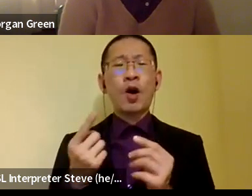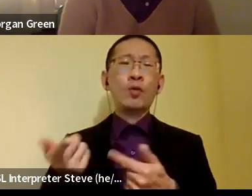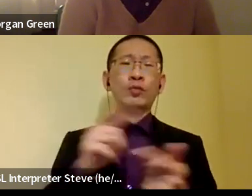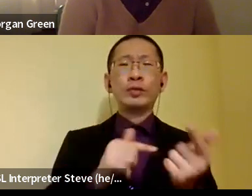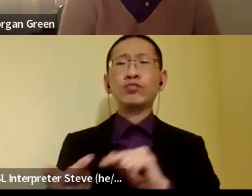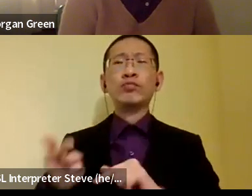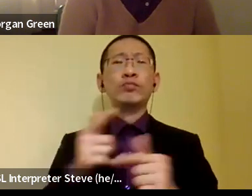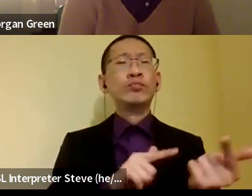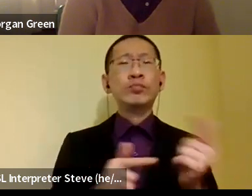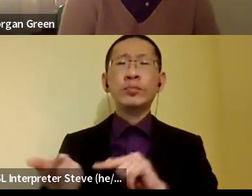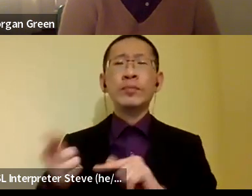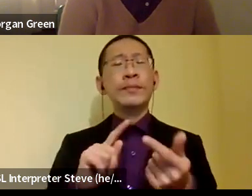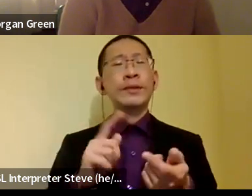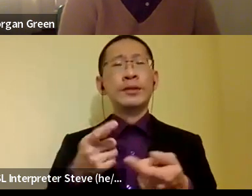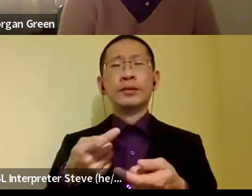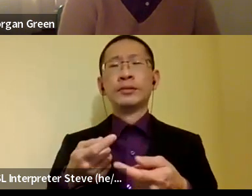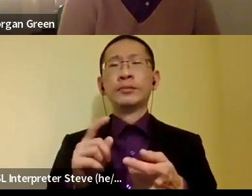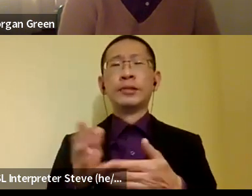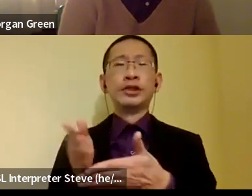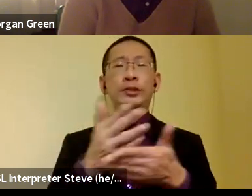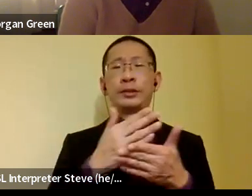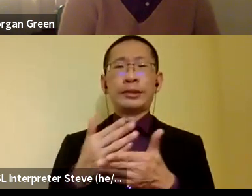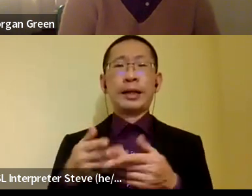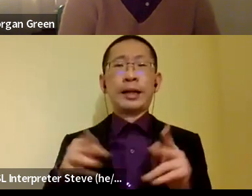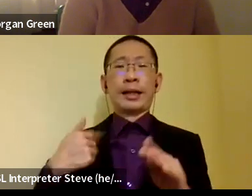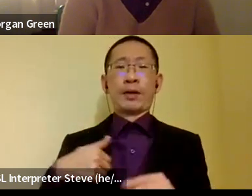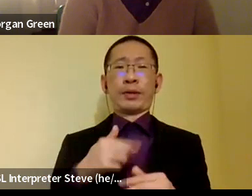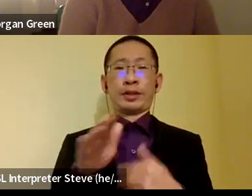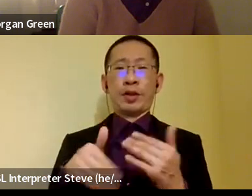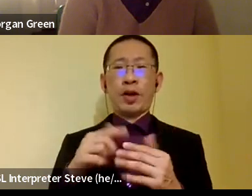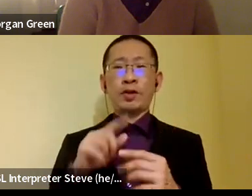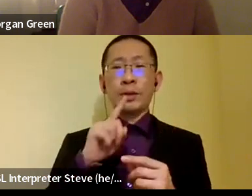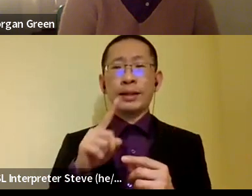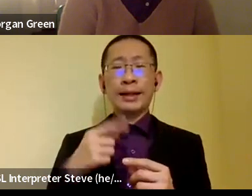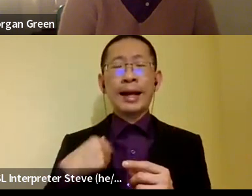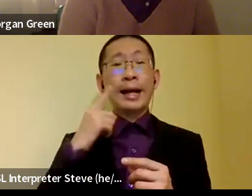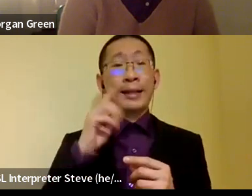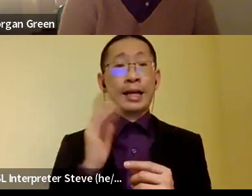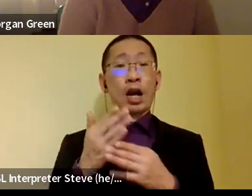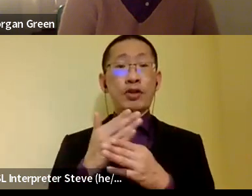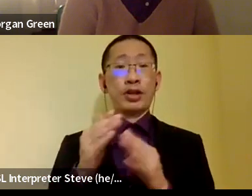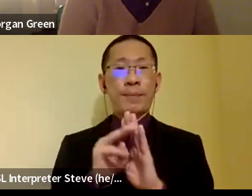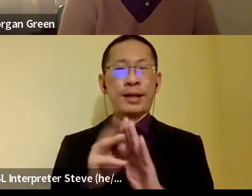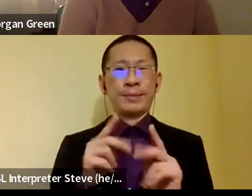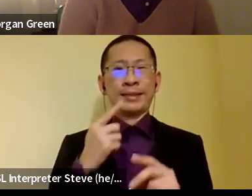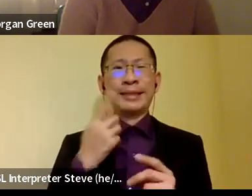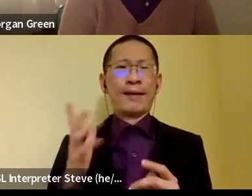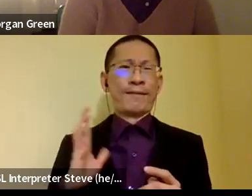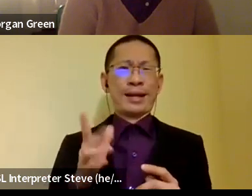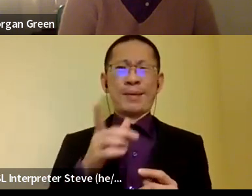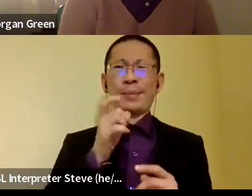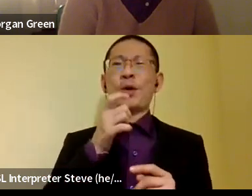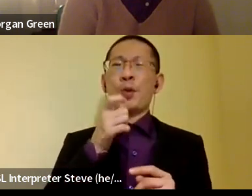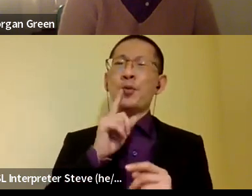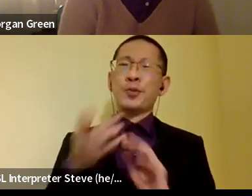think, this revolving door of allowing us all to really, you know, because I think even in our shared model, people are like, right, but who like really runs